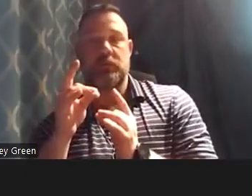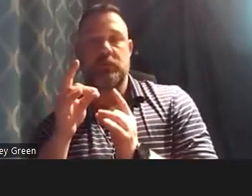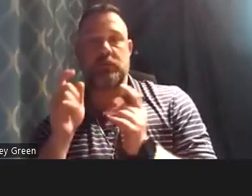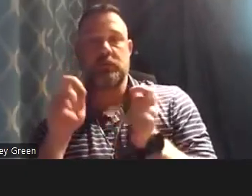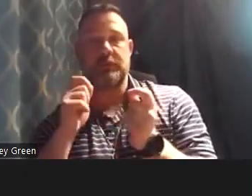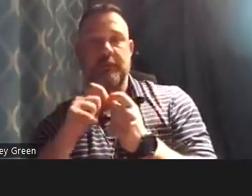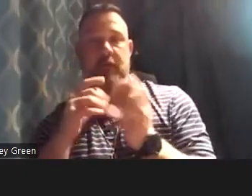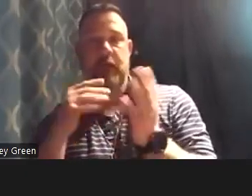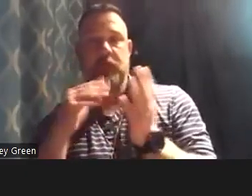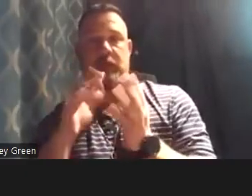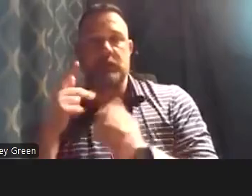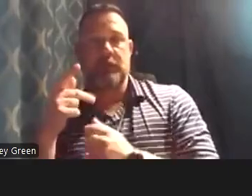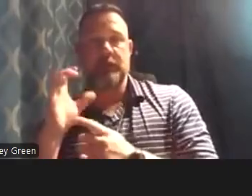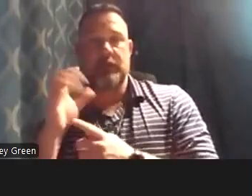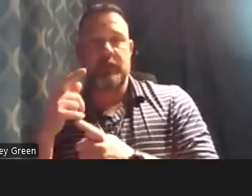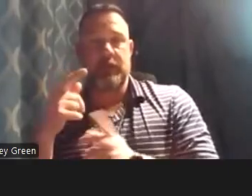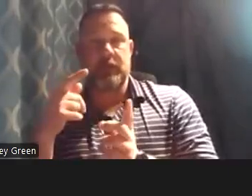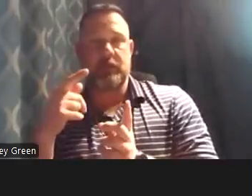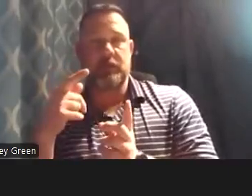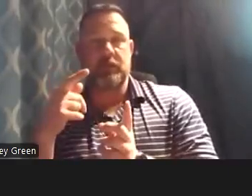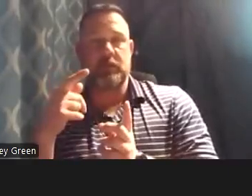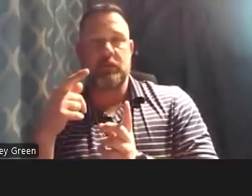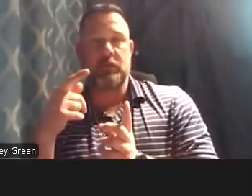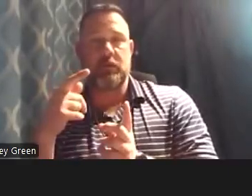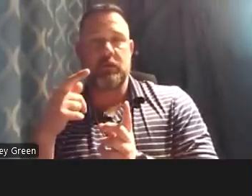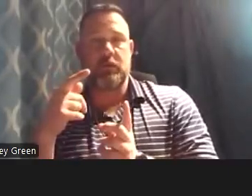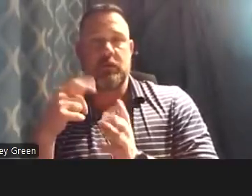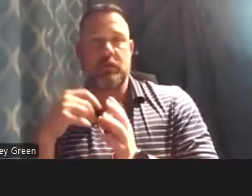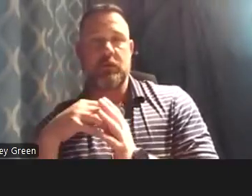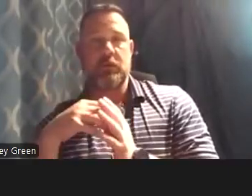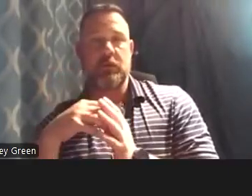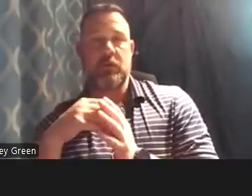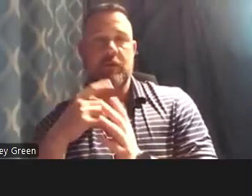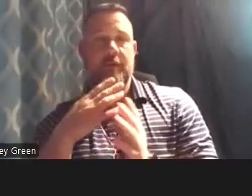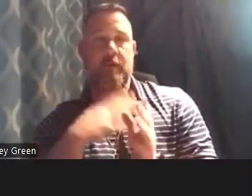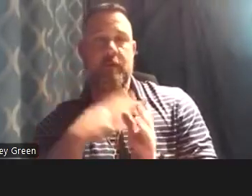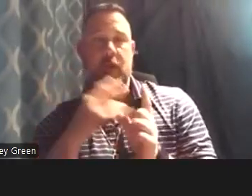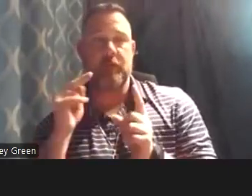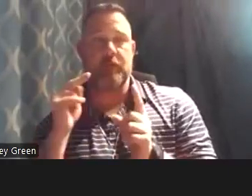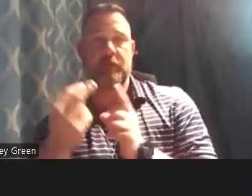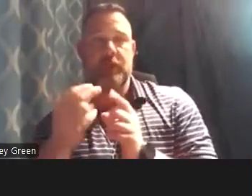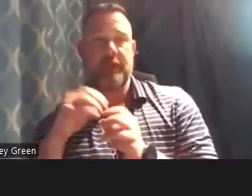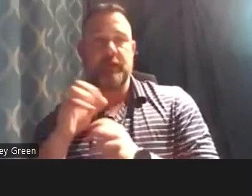specifically address the PCPs. I really, from my perspective